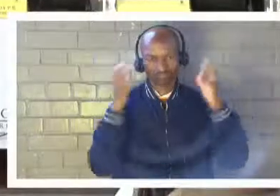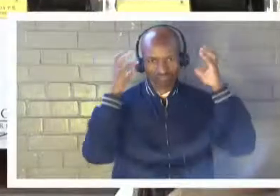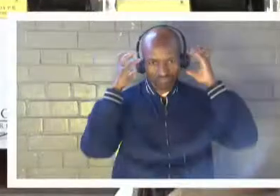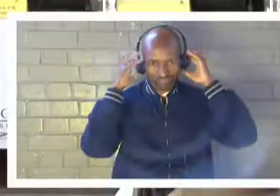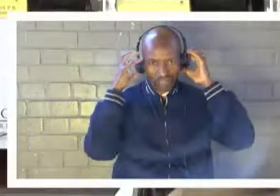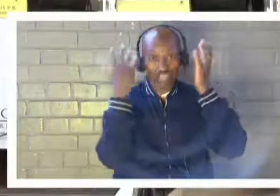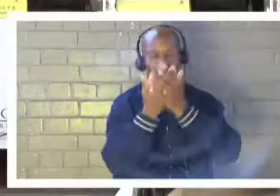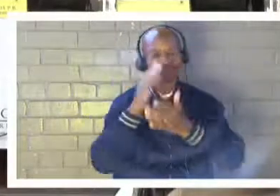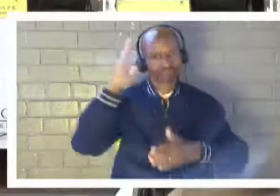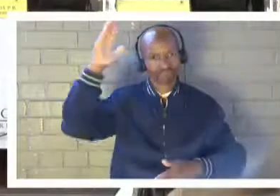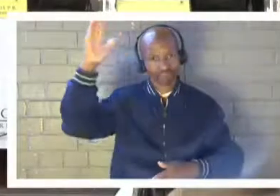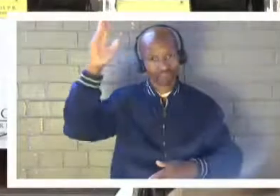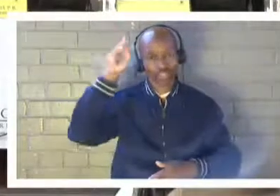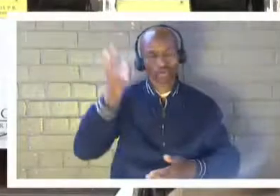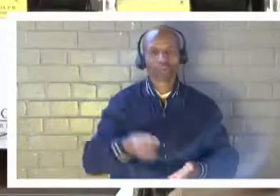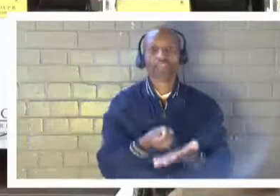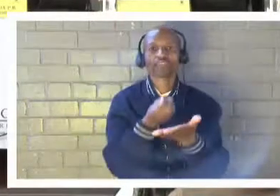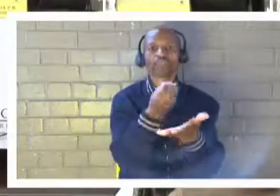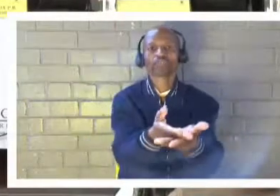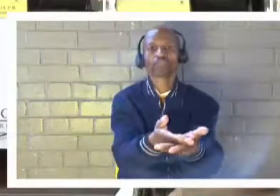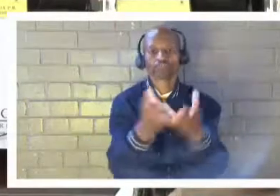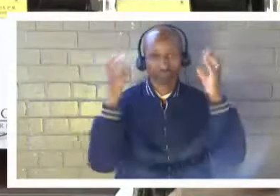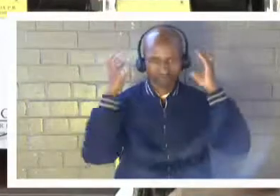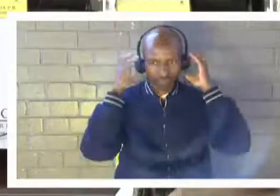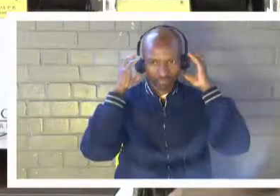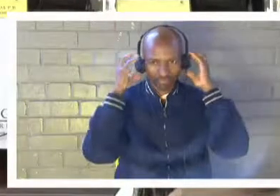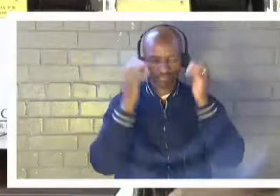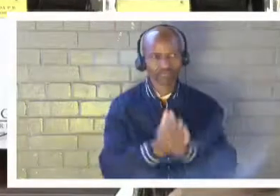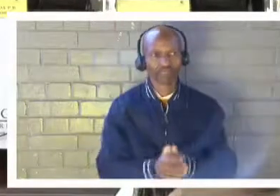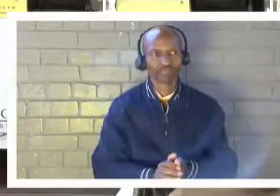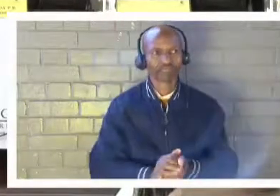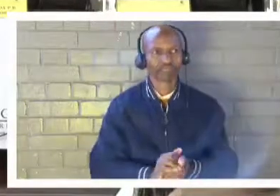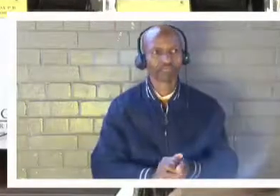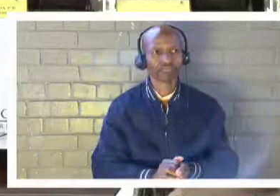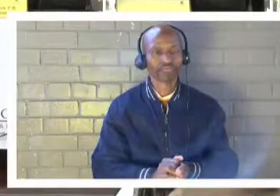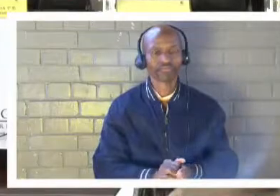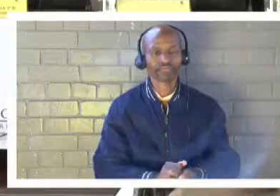you can raise your hand, they'll bring it over to you.